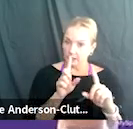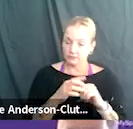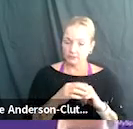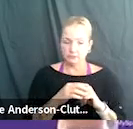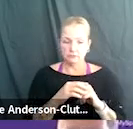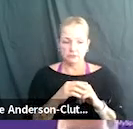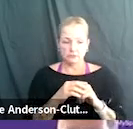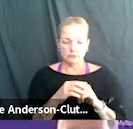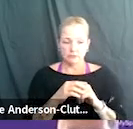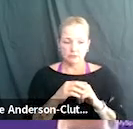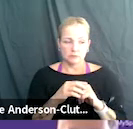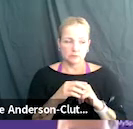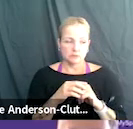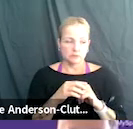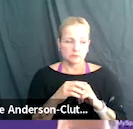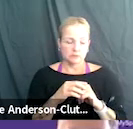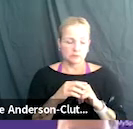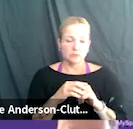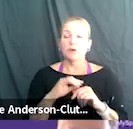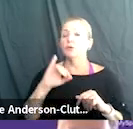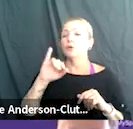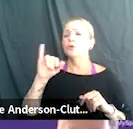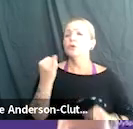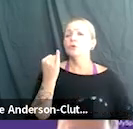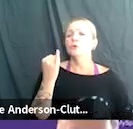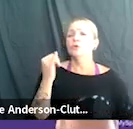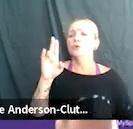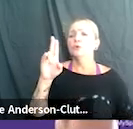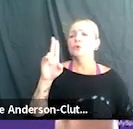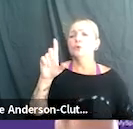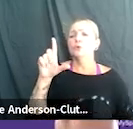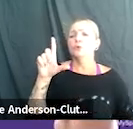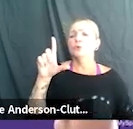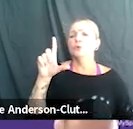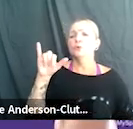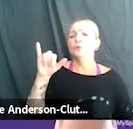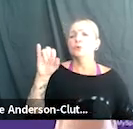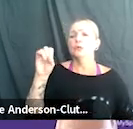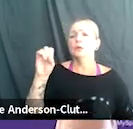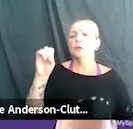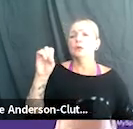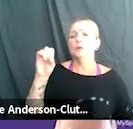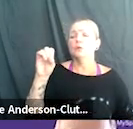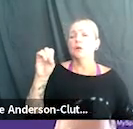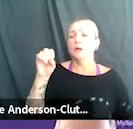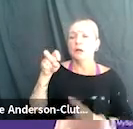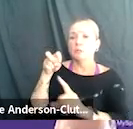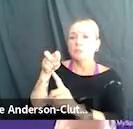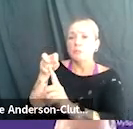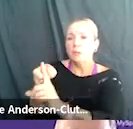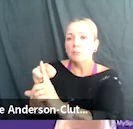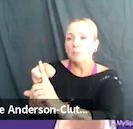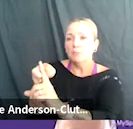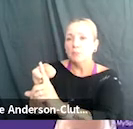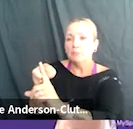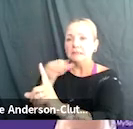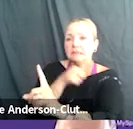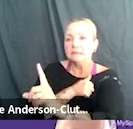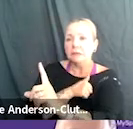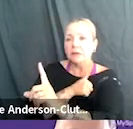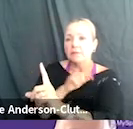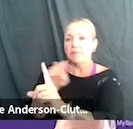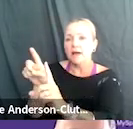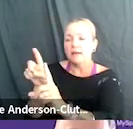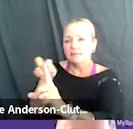So Julio, if I may, and I don't want to put you on the spot, but I'm going to anyway. So the title of the talk, the Ritual de lo Habitual, is